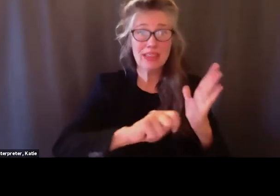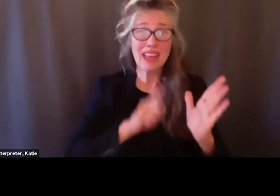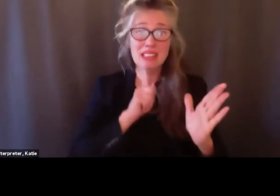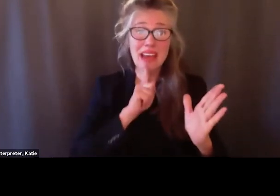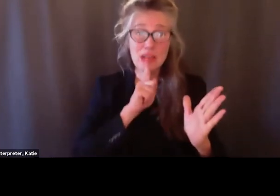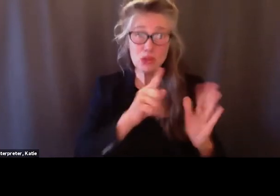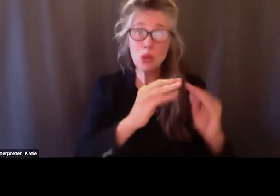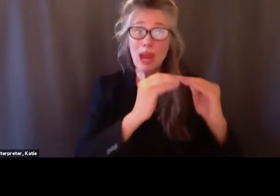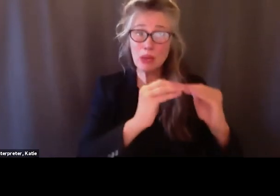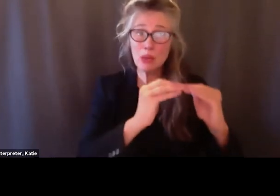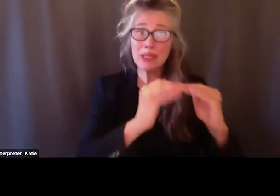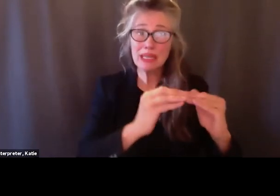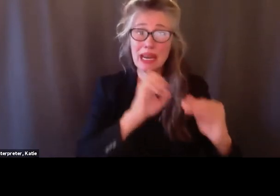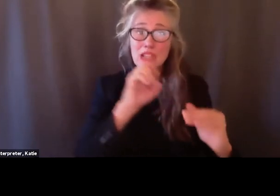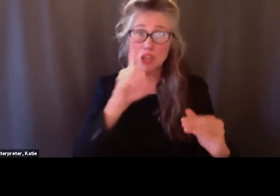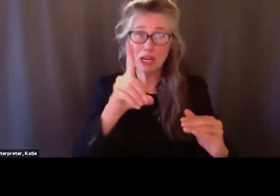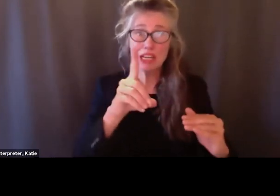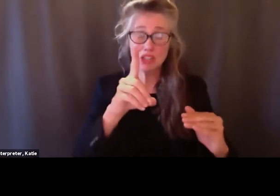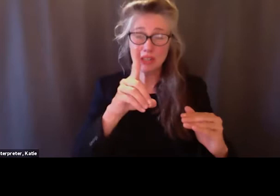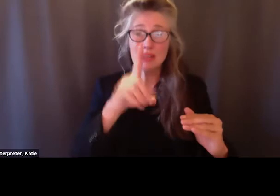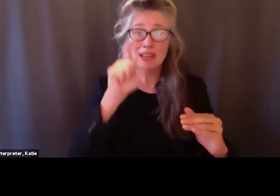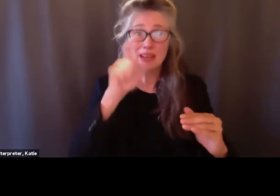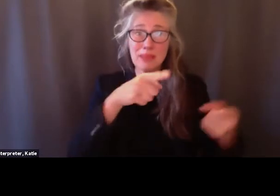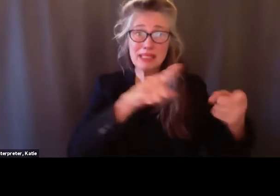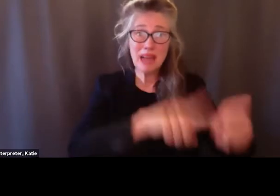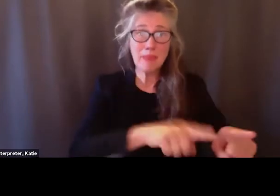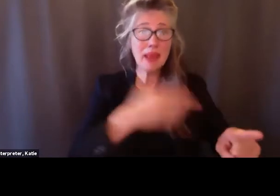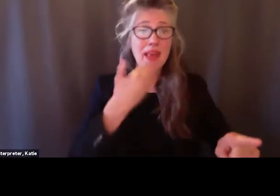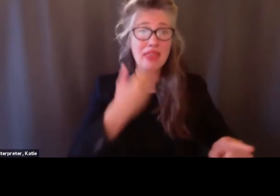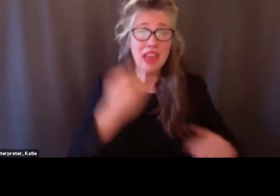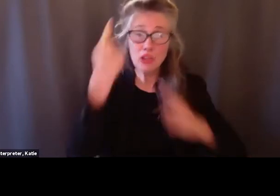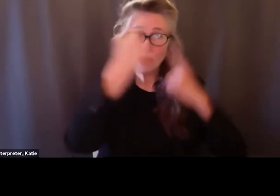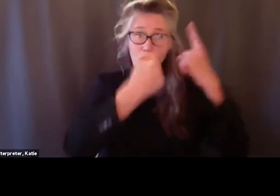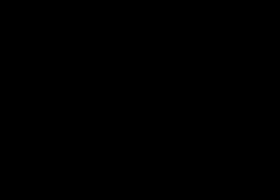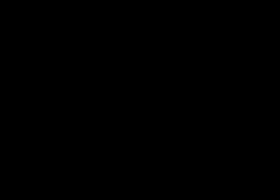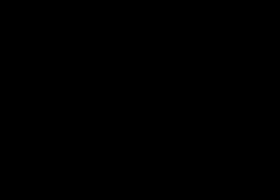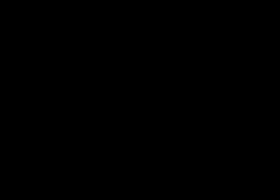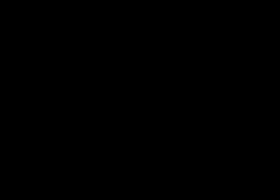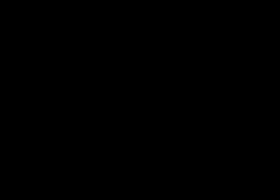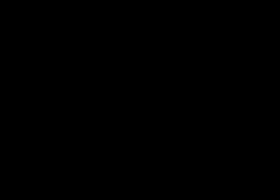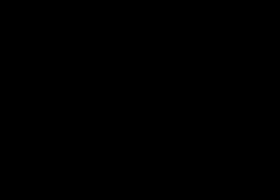in education and outcomes. Thank you for the consideration.